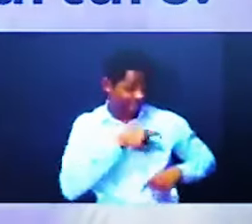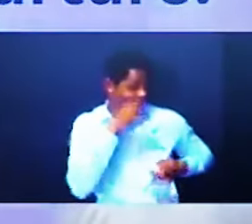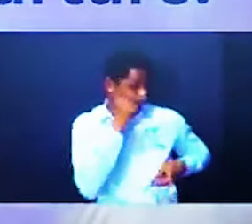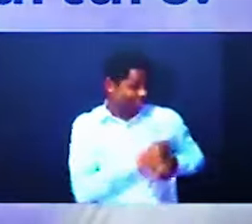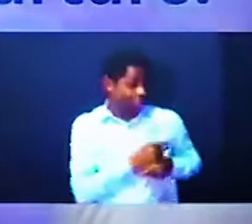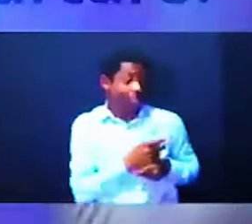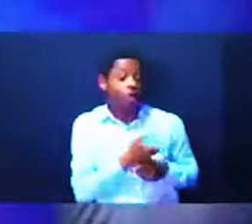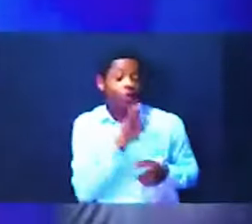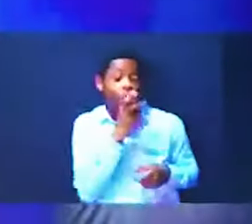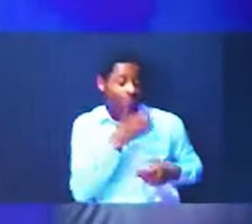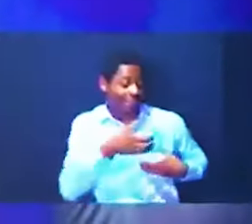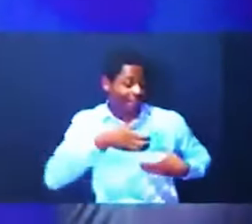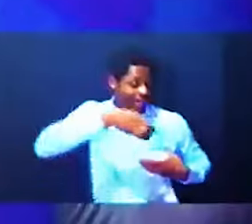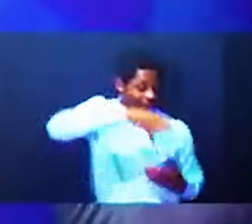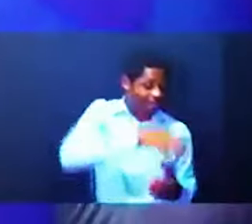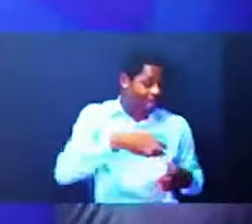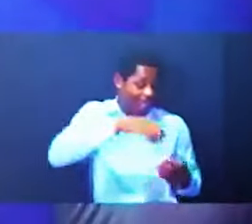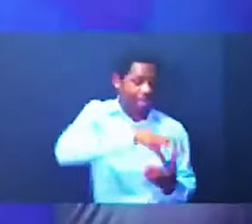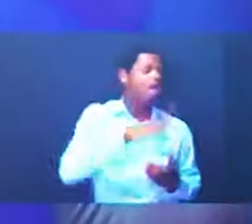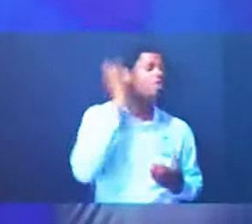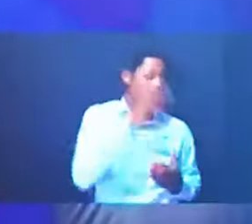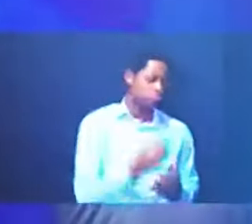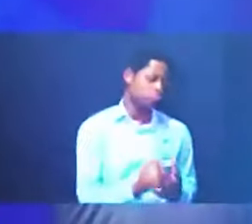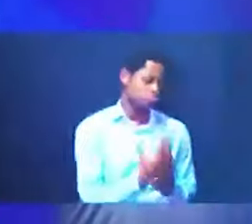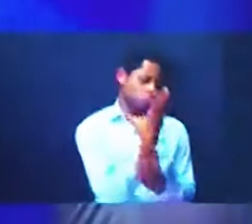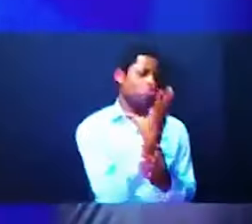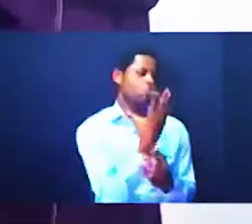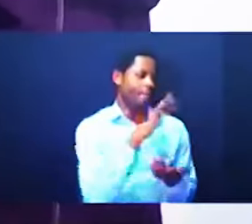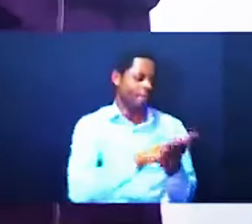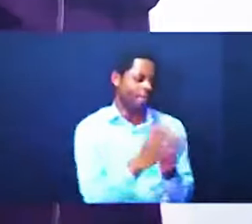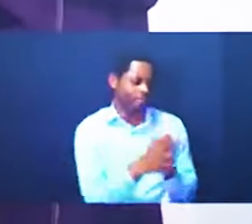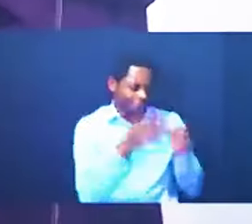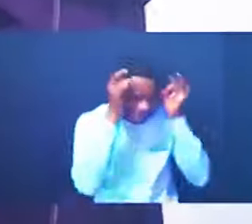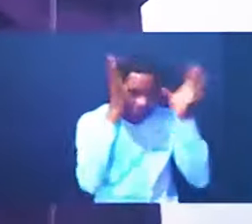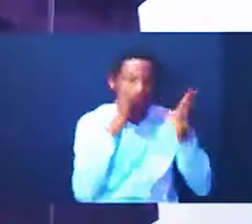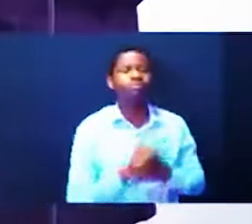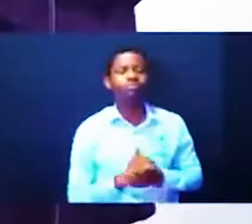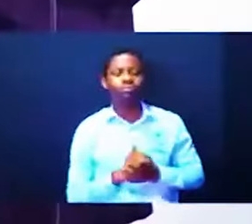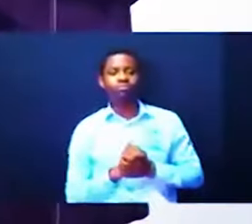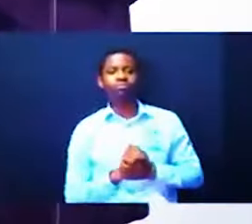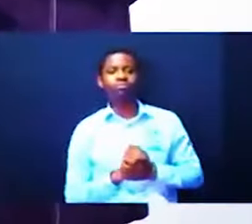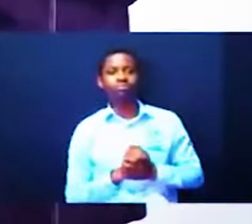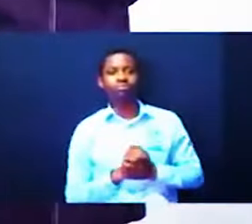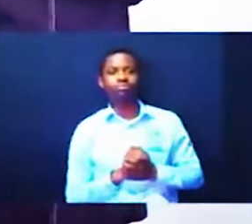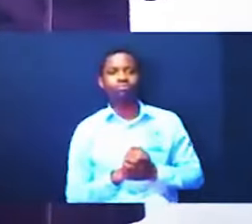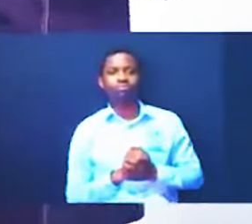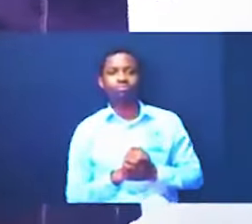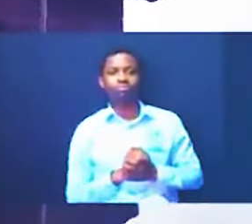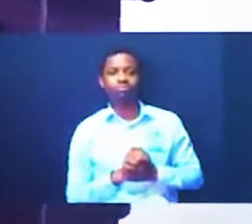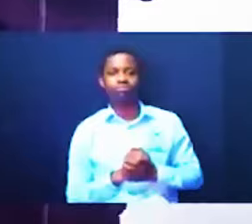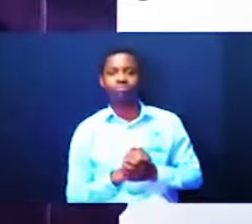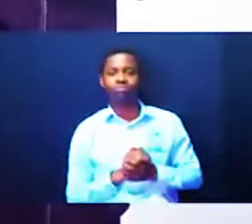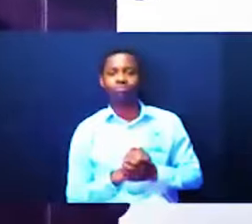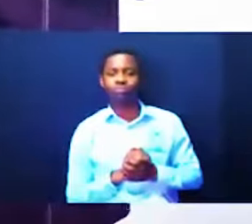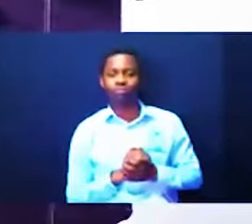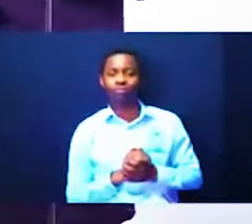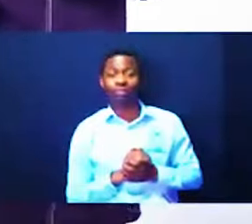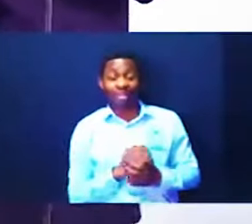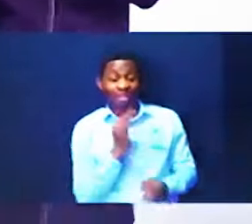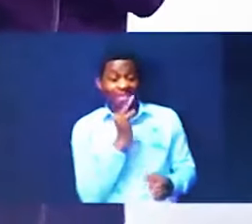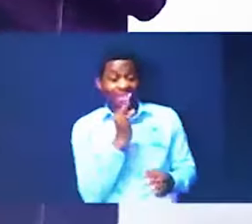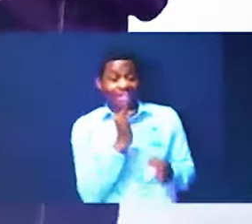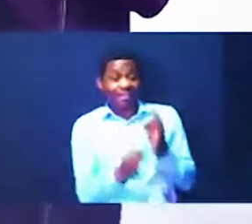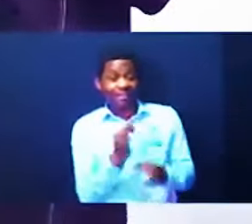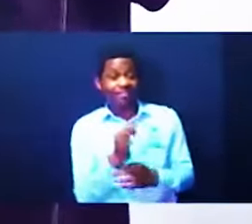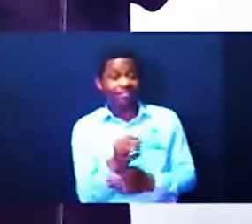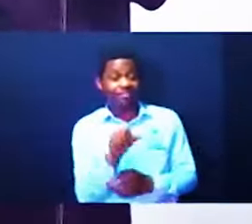well. Viable seeds have potential to propagate or multiply or